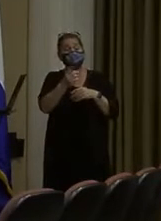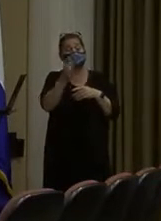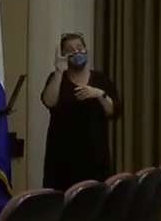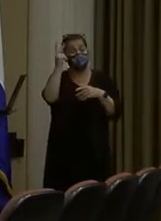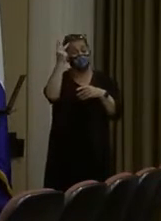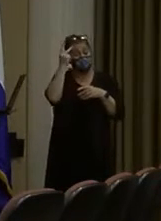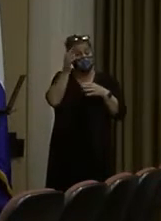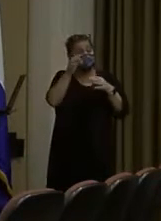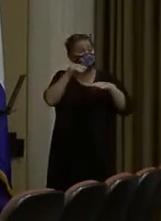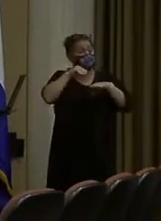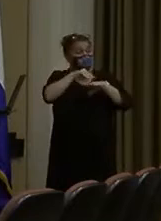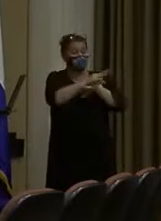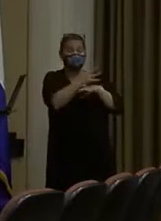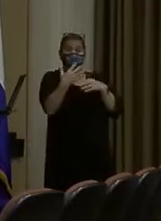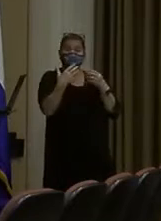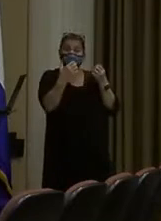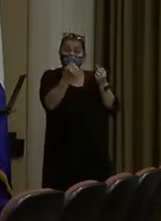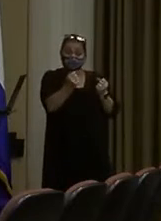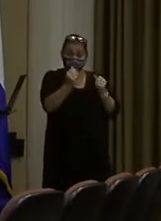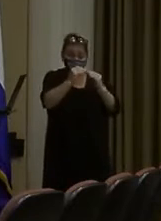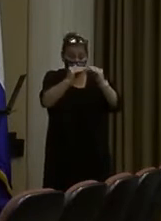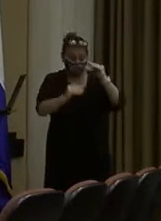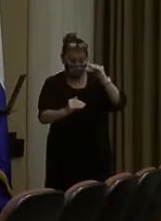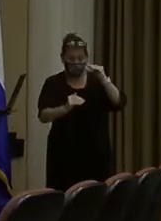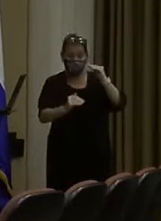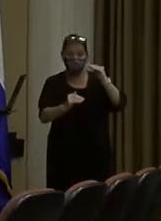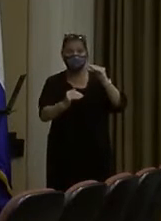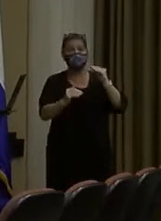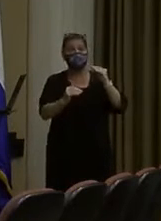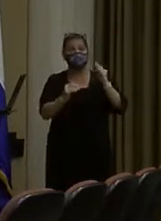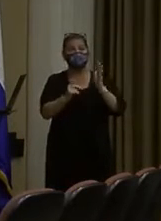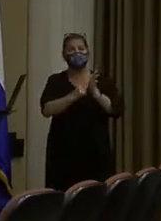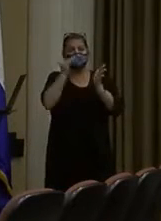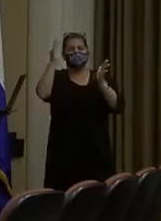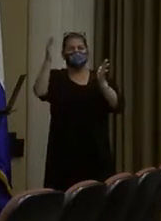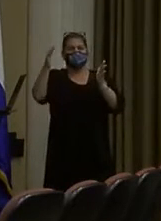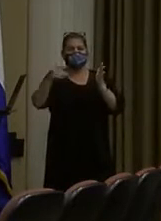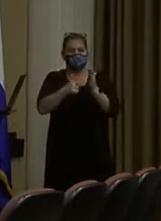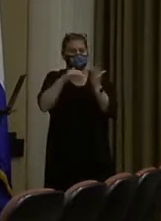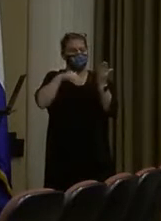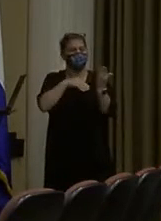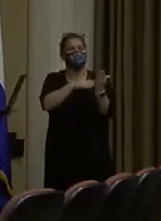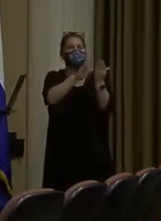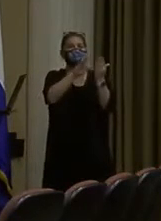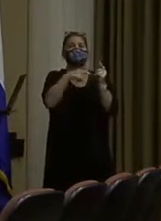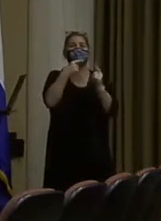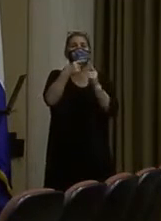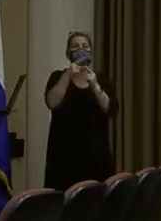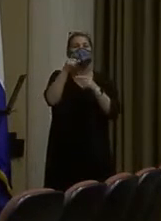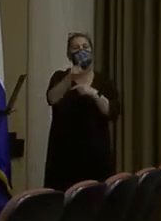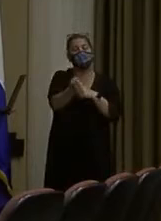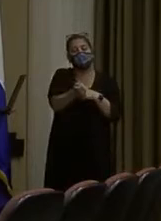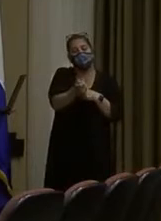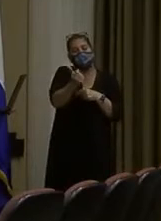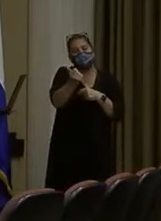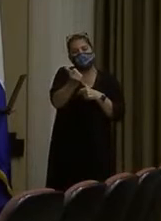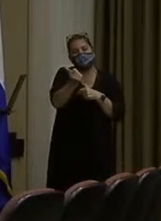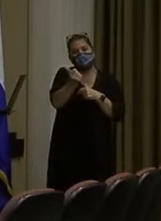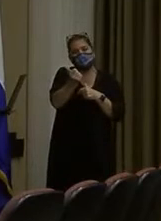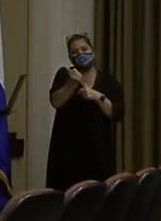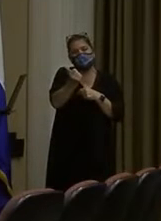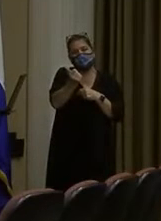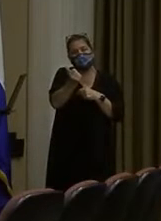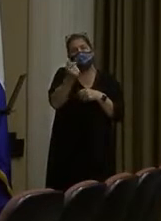health inequities have rarely been addressed unless their reduction or elimination served